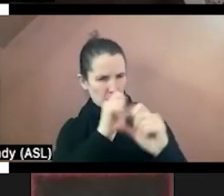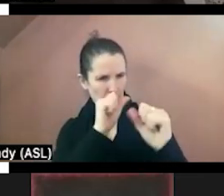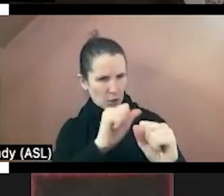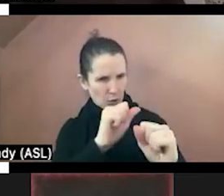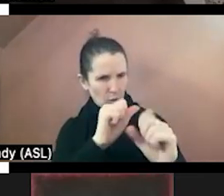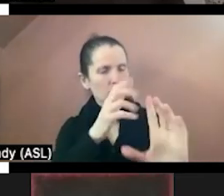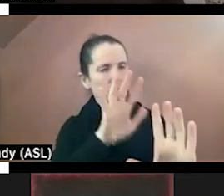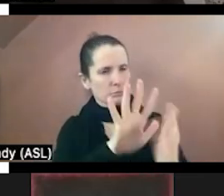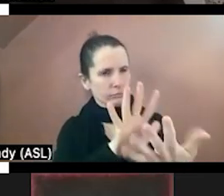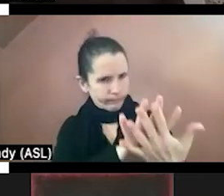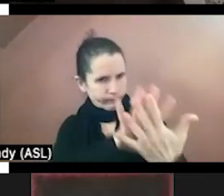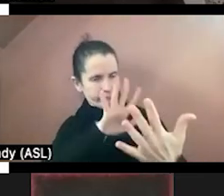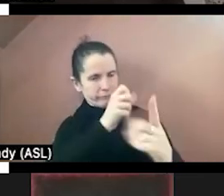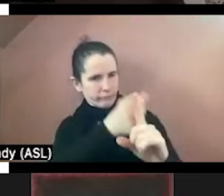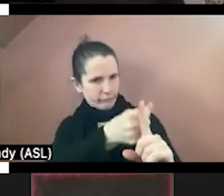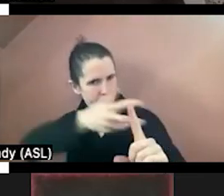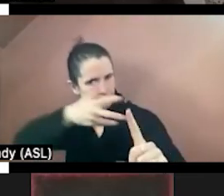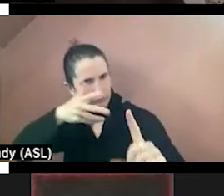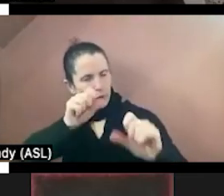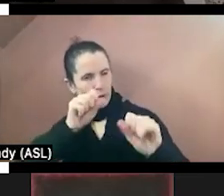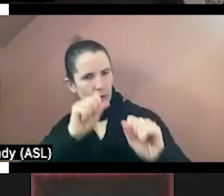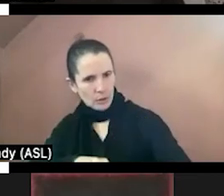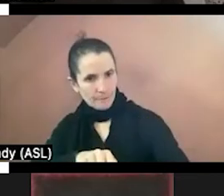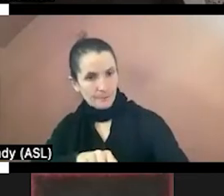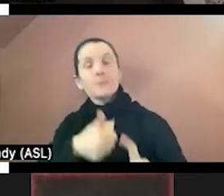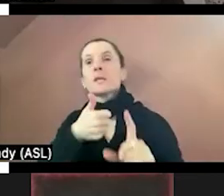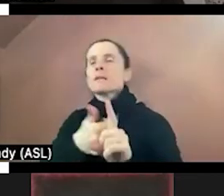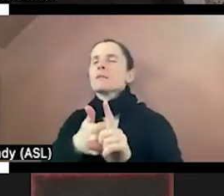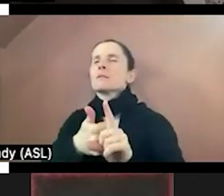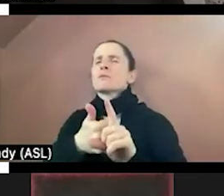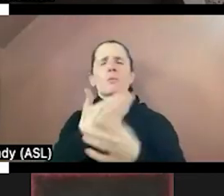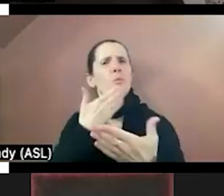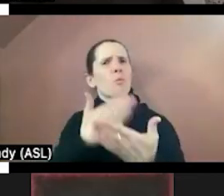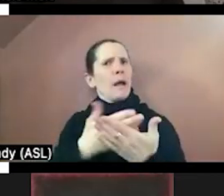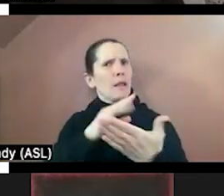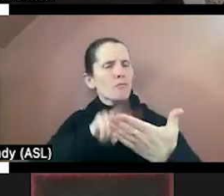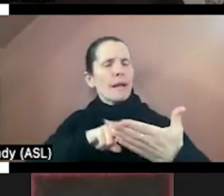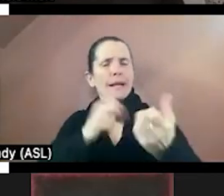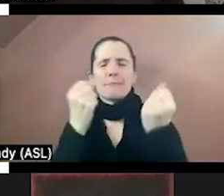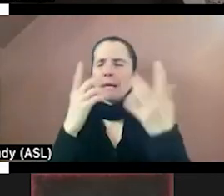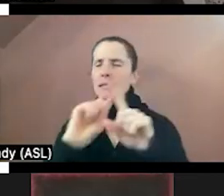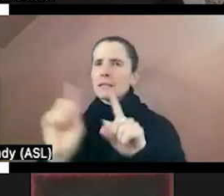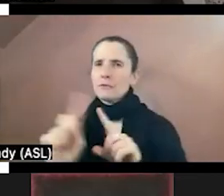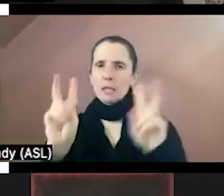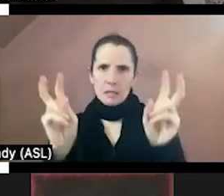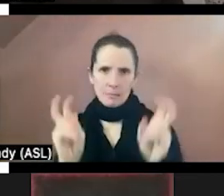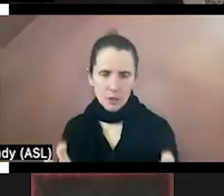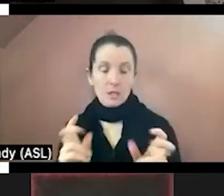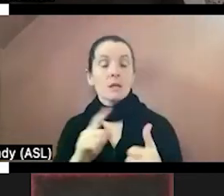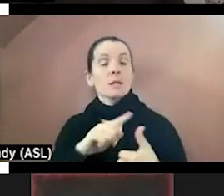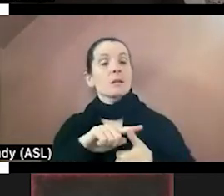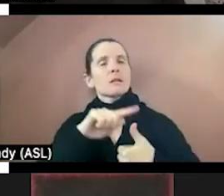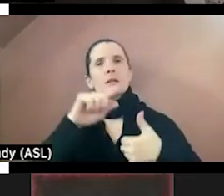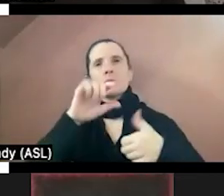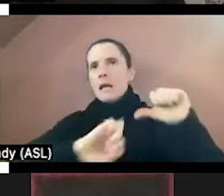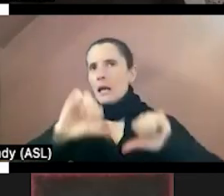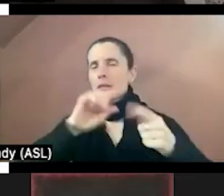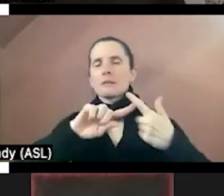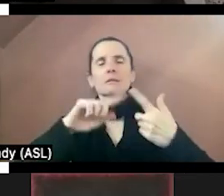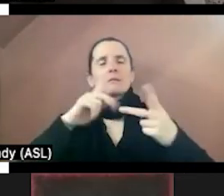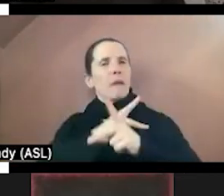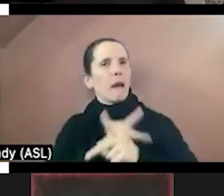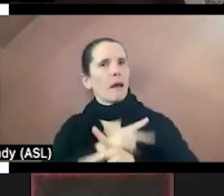was very well read in many different subjects, not only in maths, not only in science.